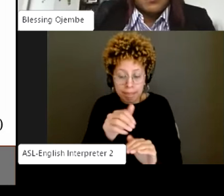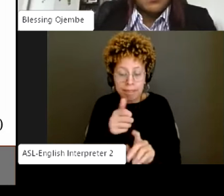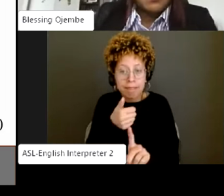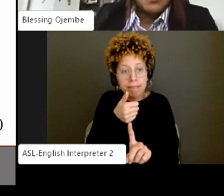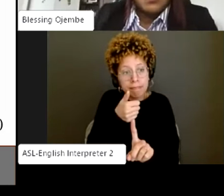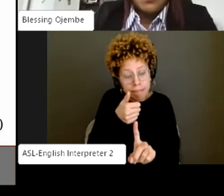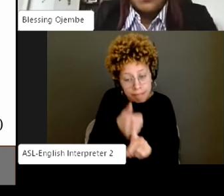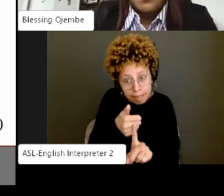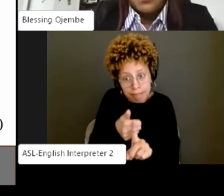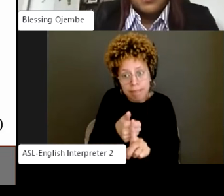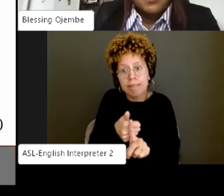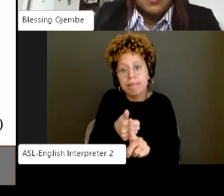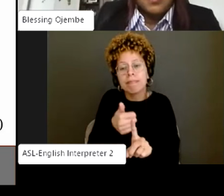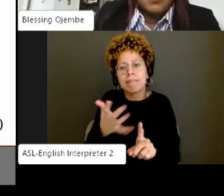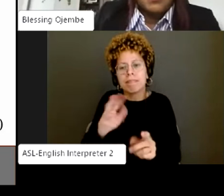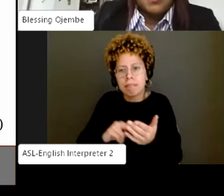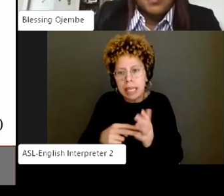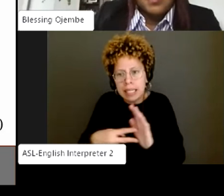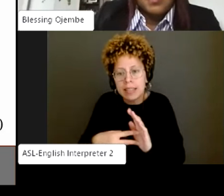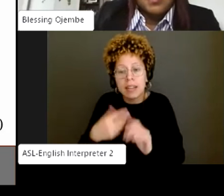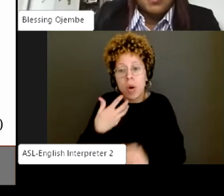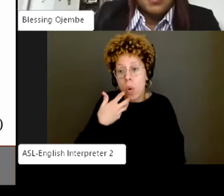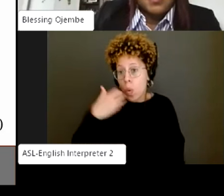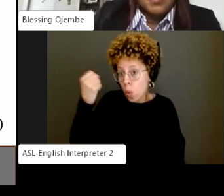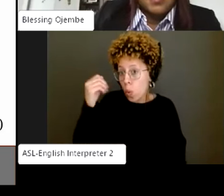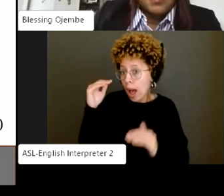entails the inability of an older adult